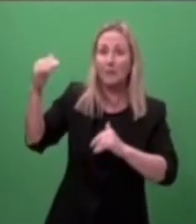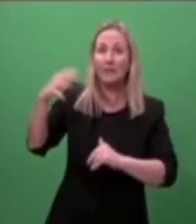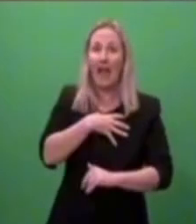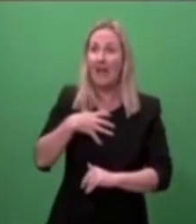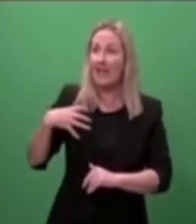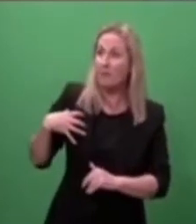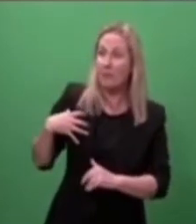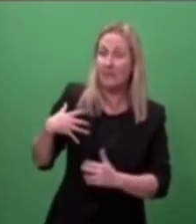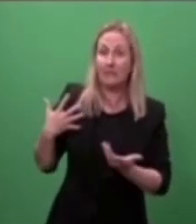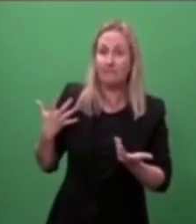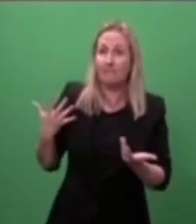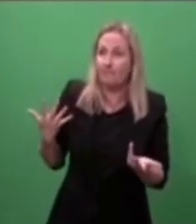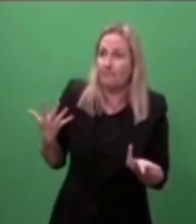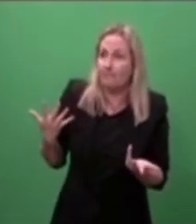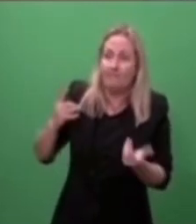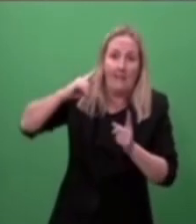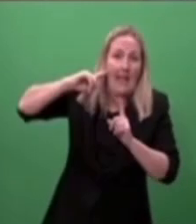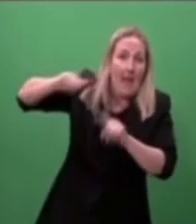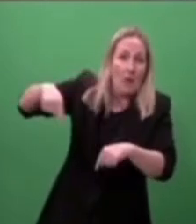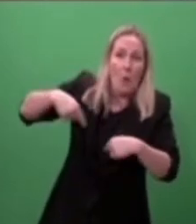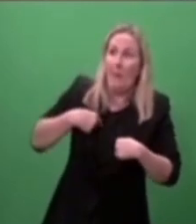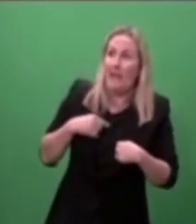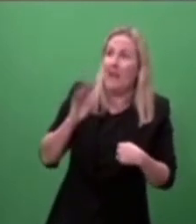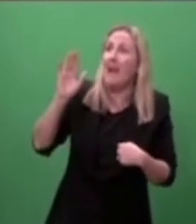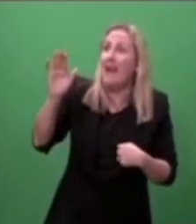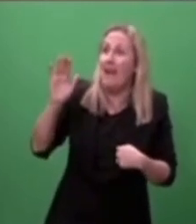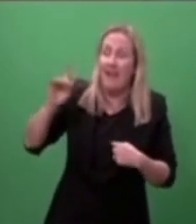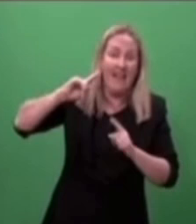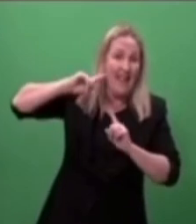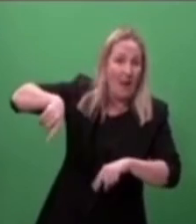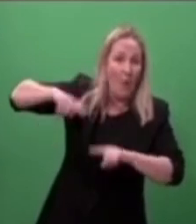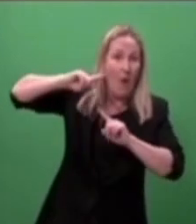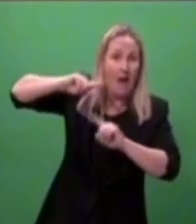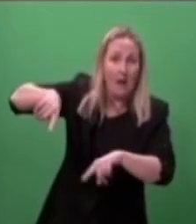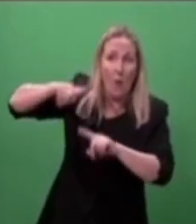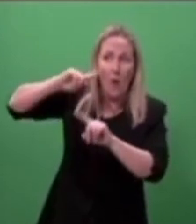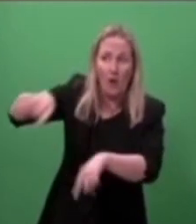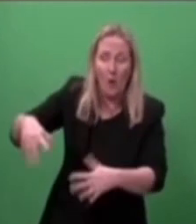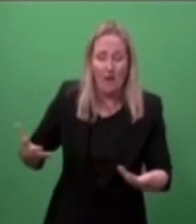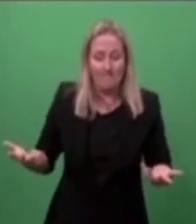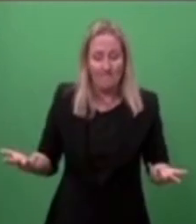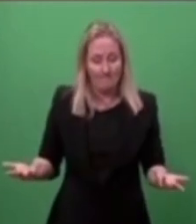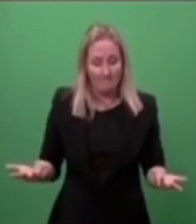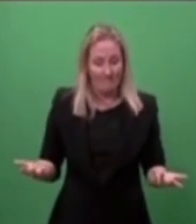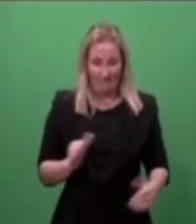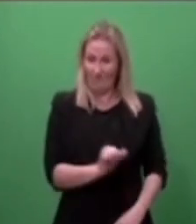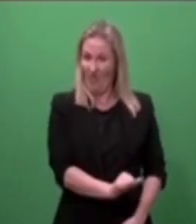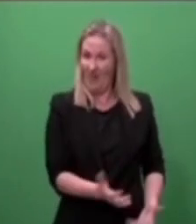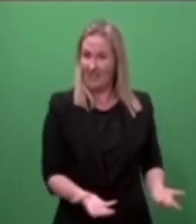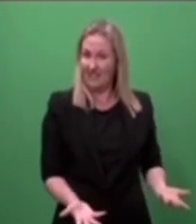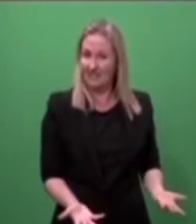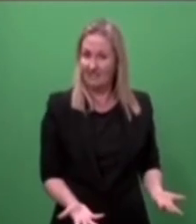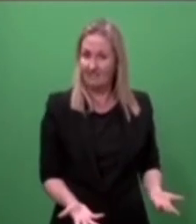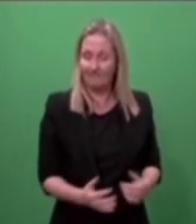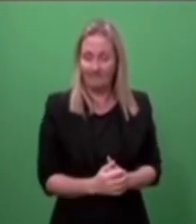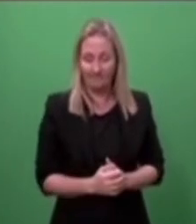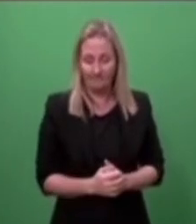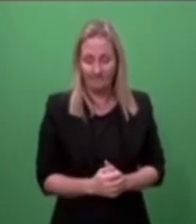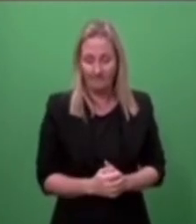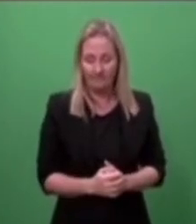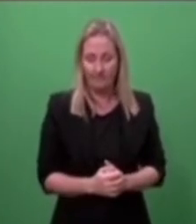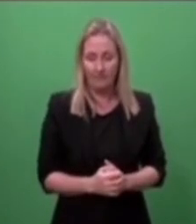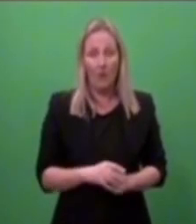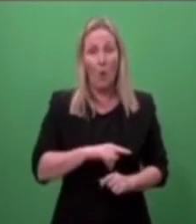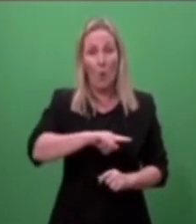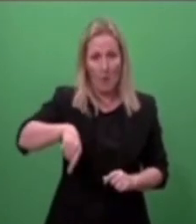of their cries for help, and rightly so. We must take a long, hard